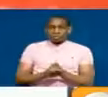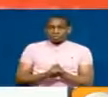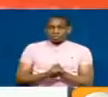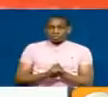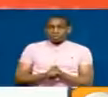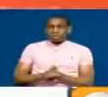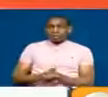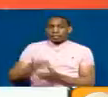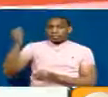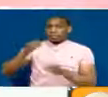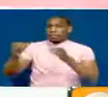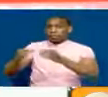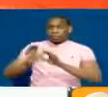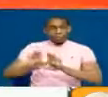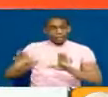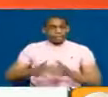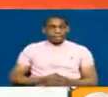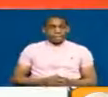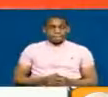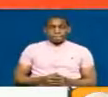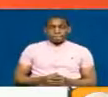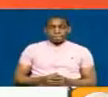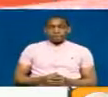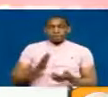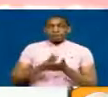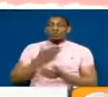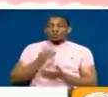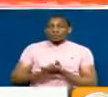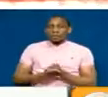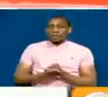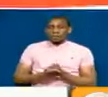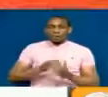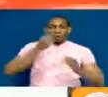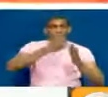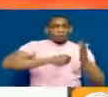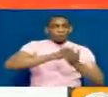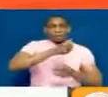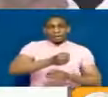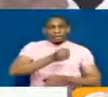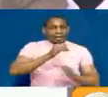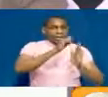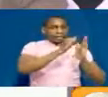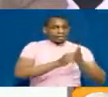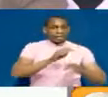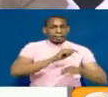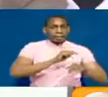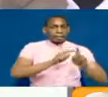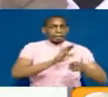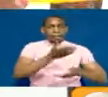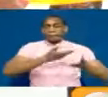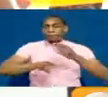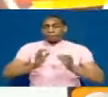movement. It's a political party. Movement, you want to further somebody's agenda, and you've not engaged me. Kiongozi wetu